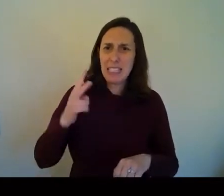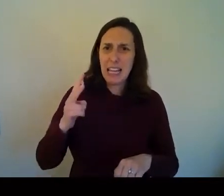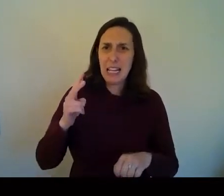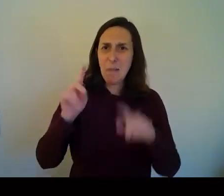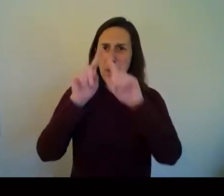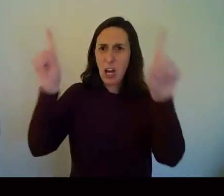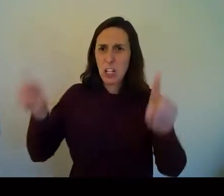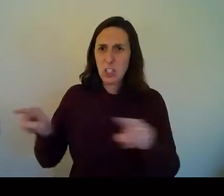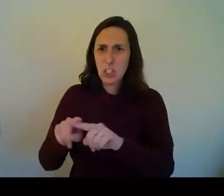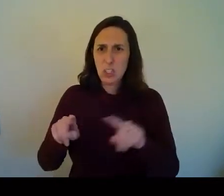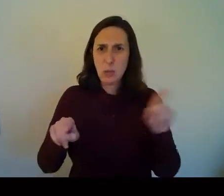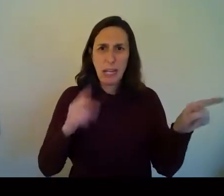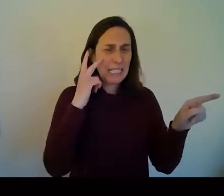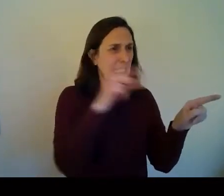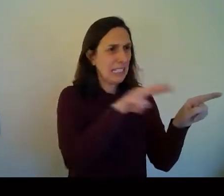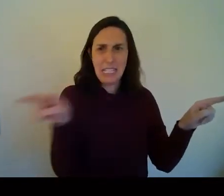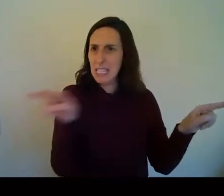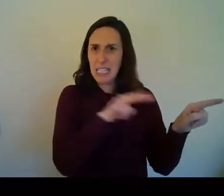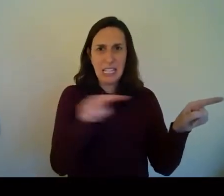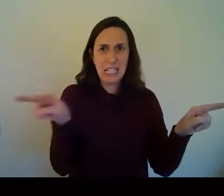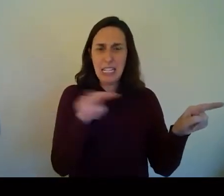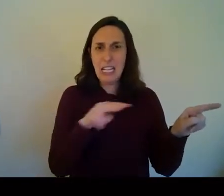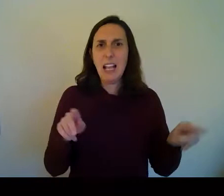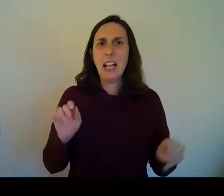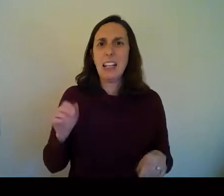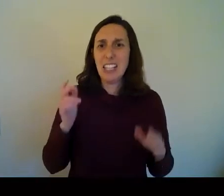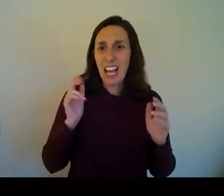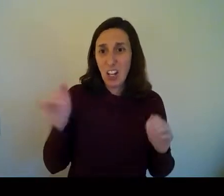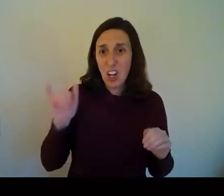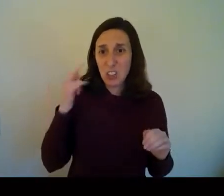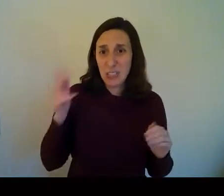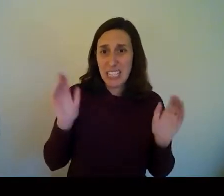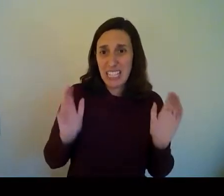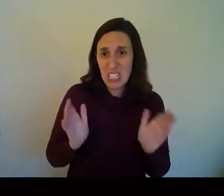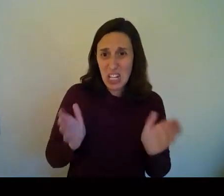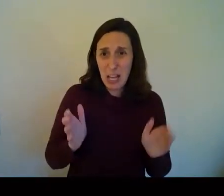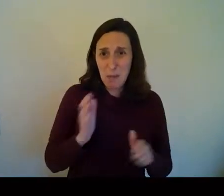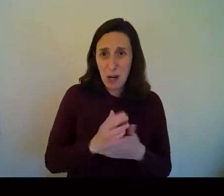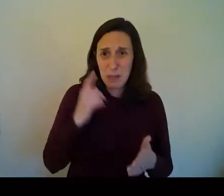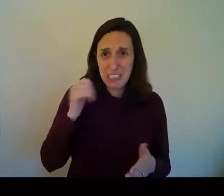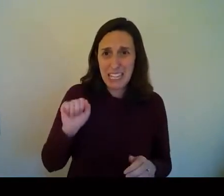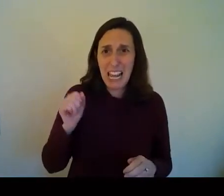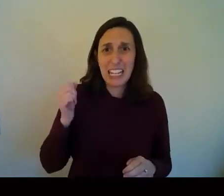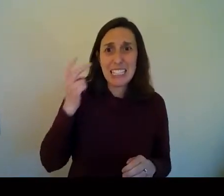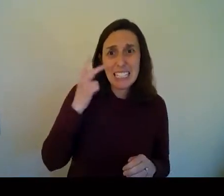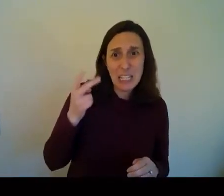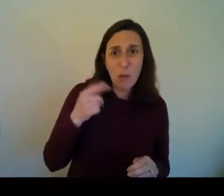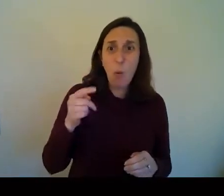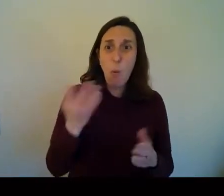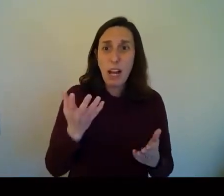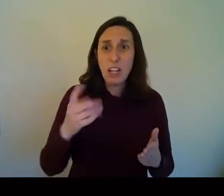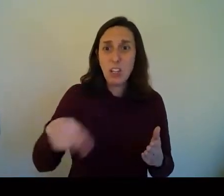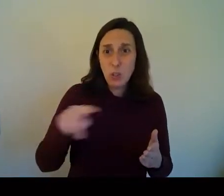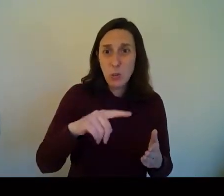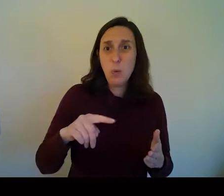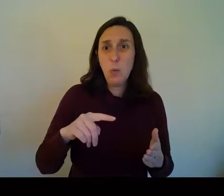from the windows I'm writing on, because that also shows me what screen you guys are seeing. And I think this problem would go away a bit. I